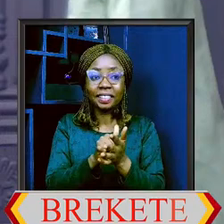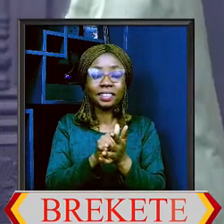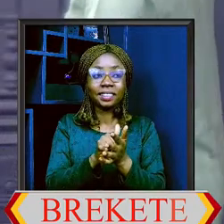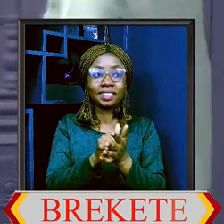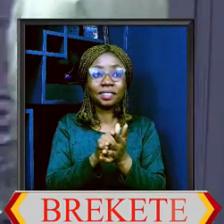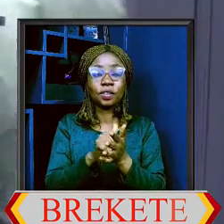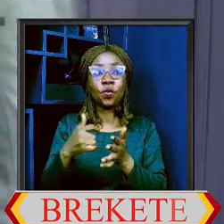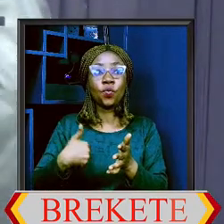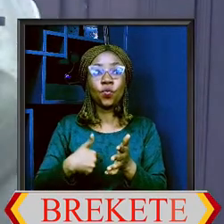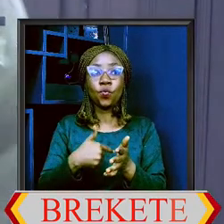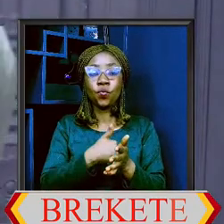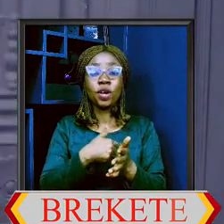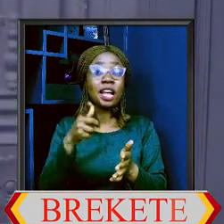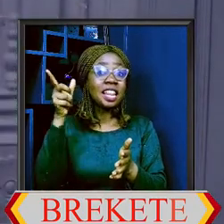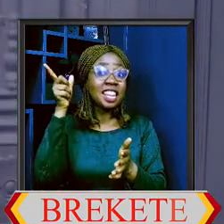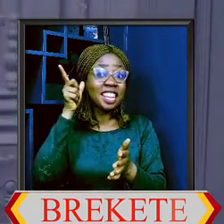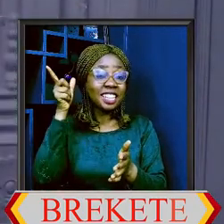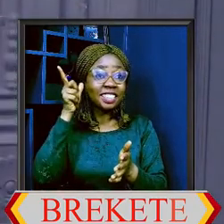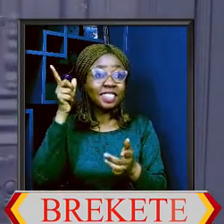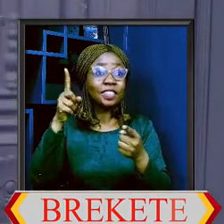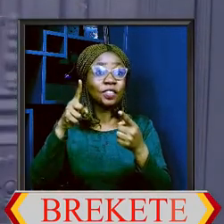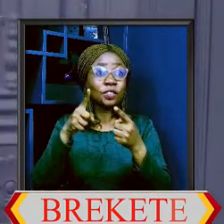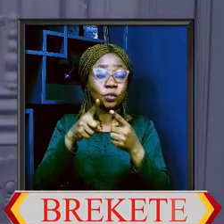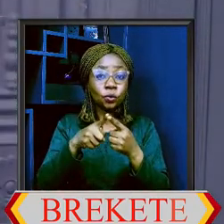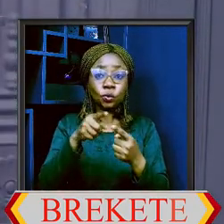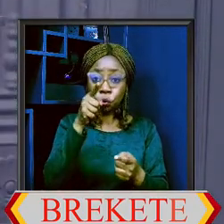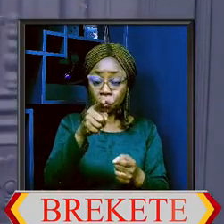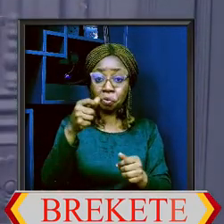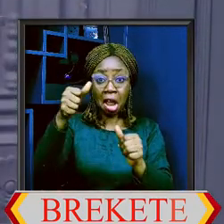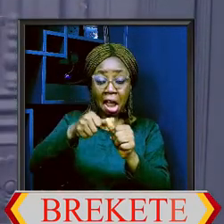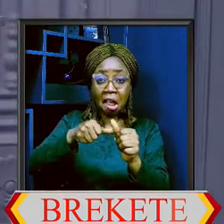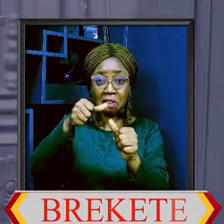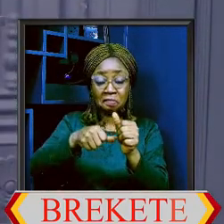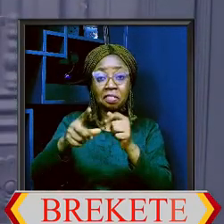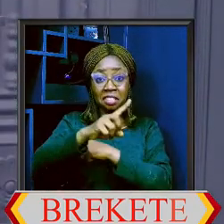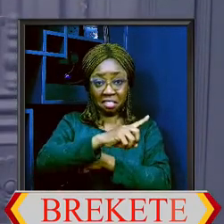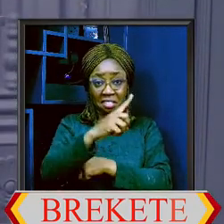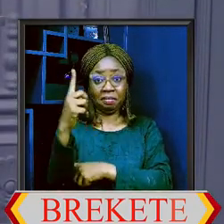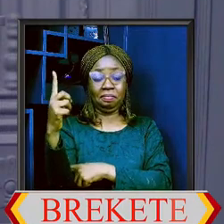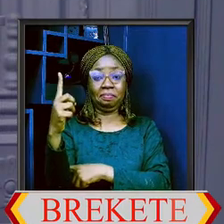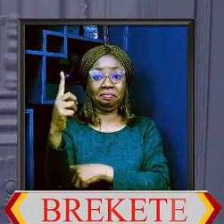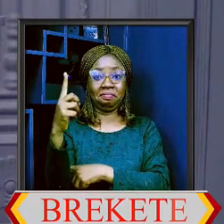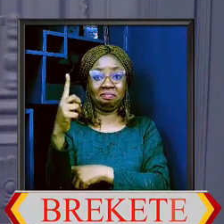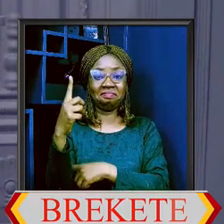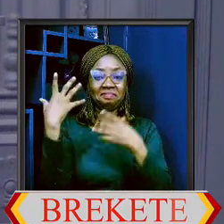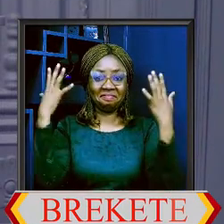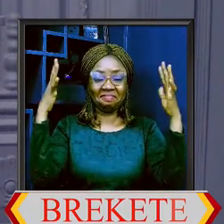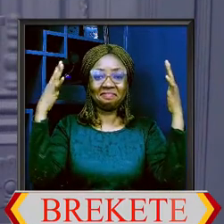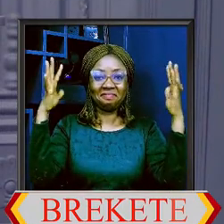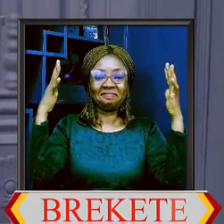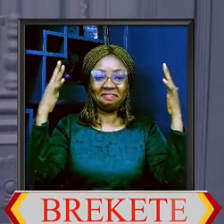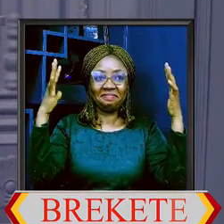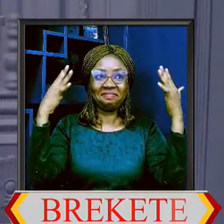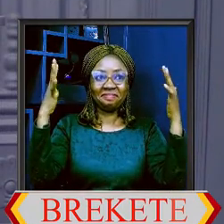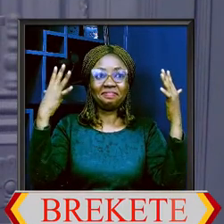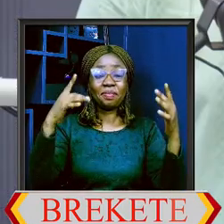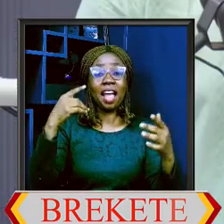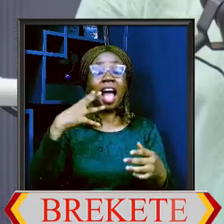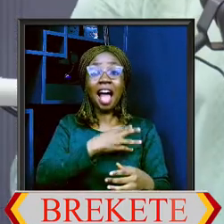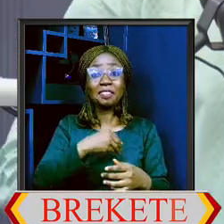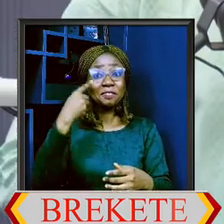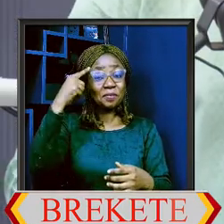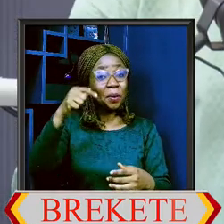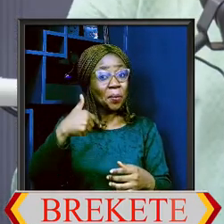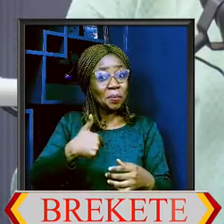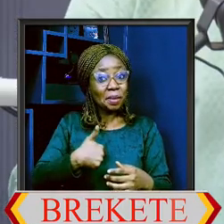that we listen to you every day and for